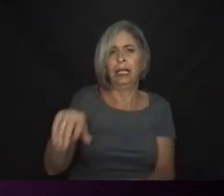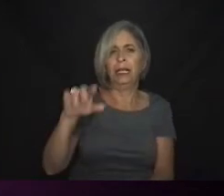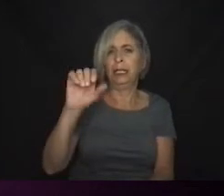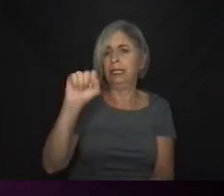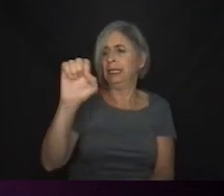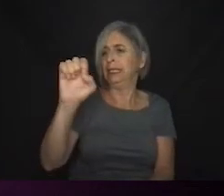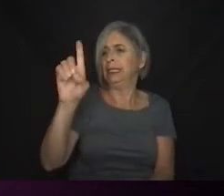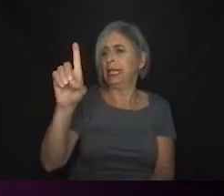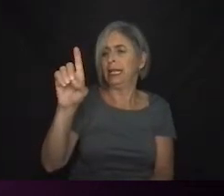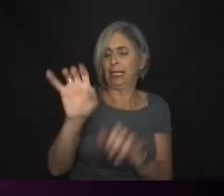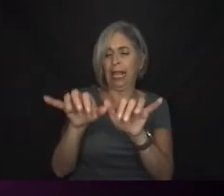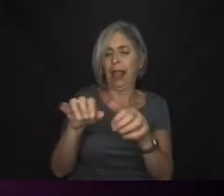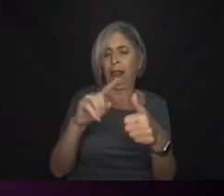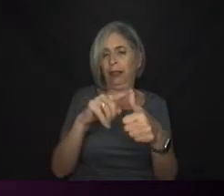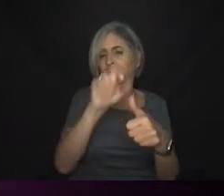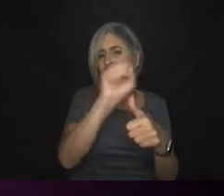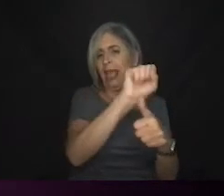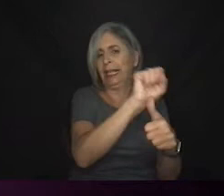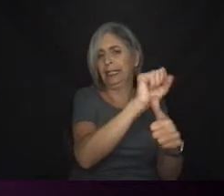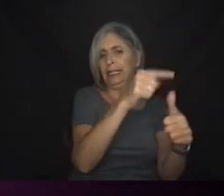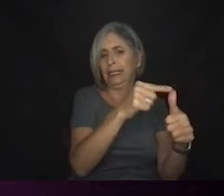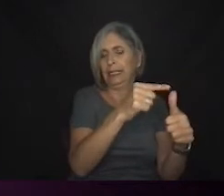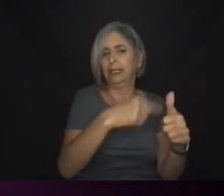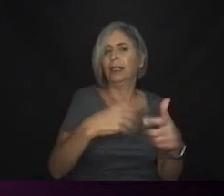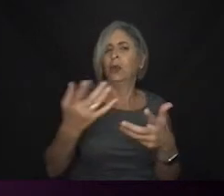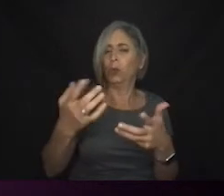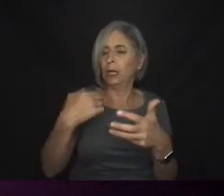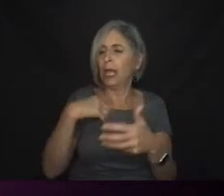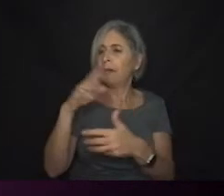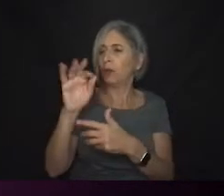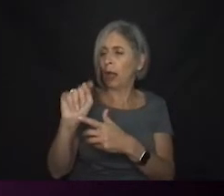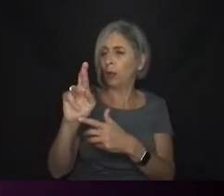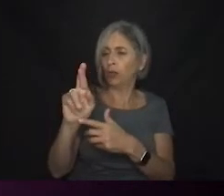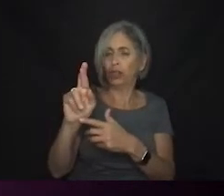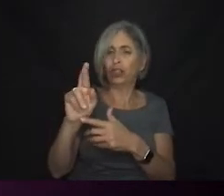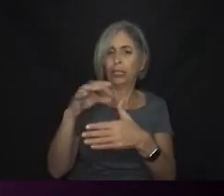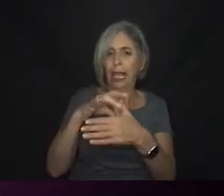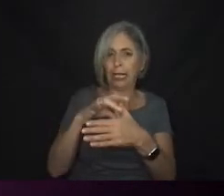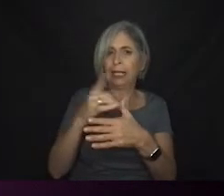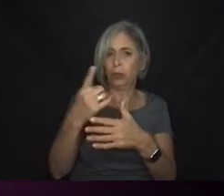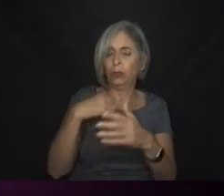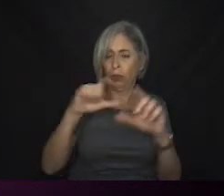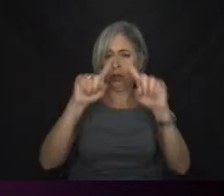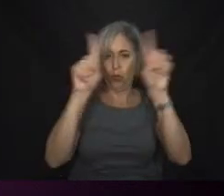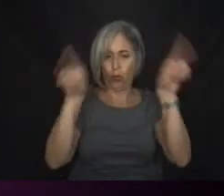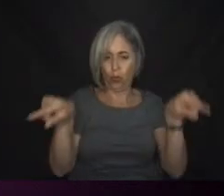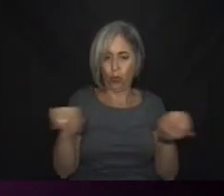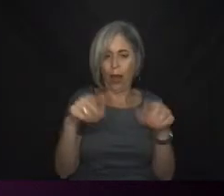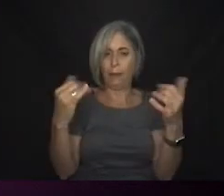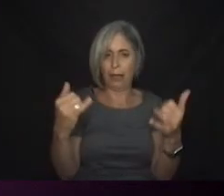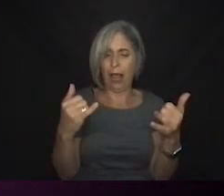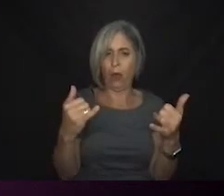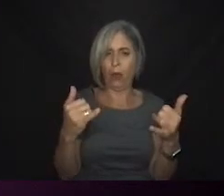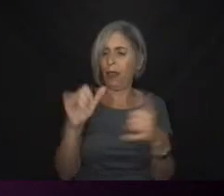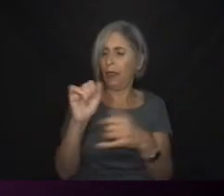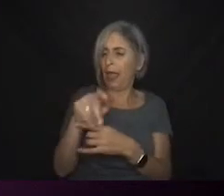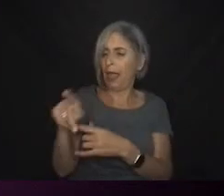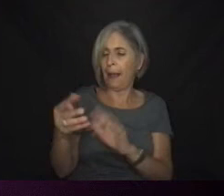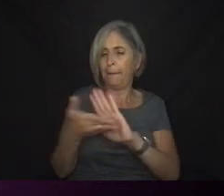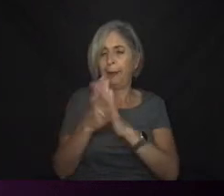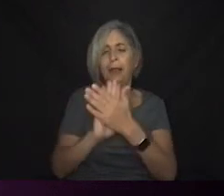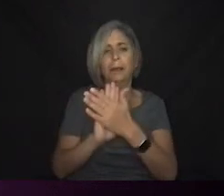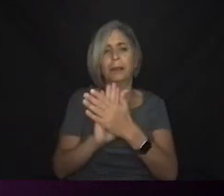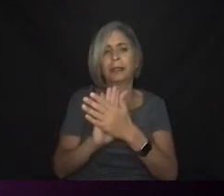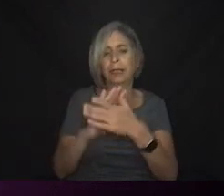concept, .path name. All right, we have a router context. Now we'll go wrap our app in this thing, so the app becomes context